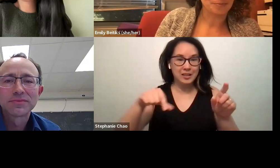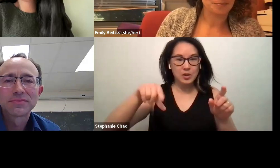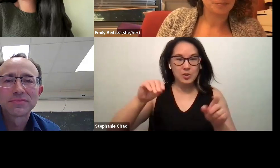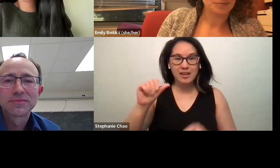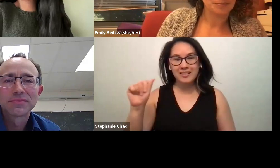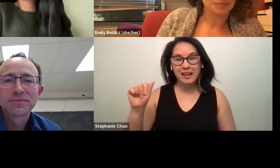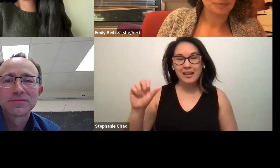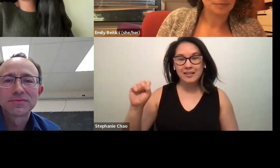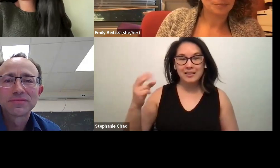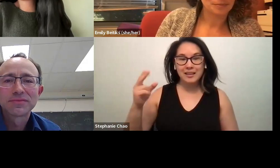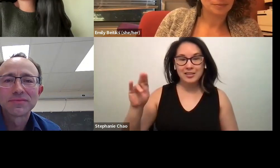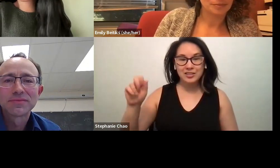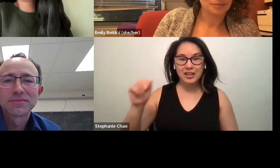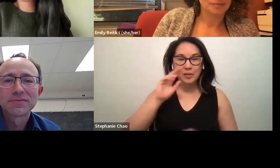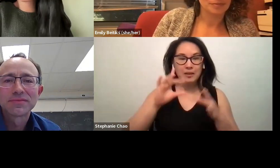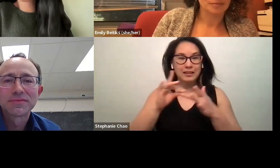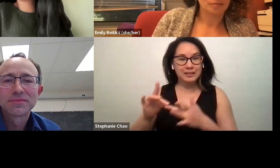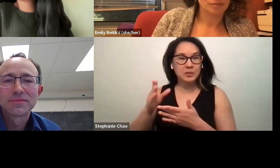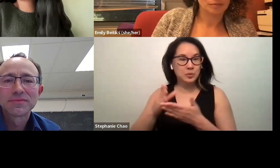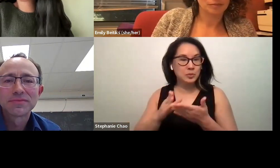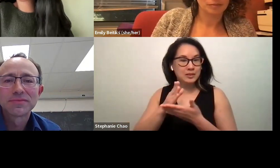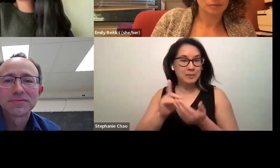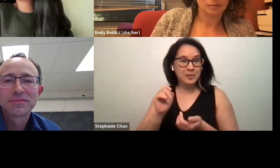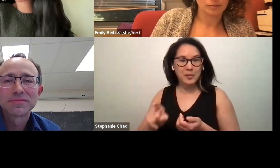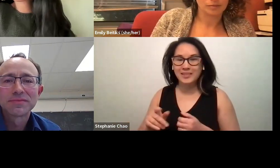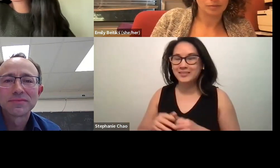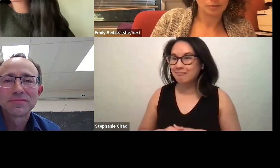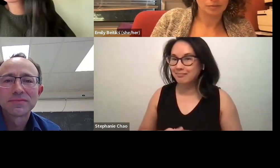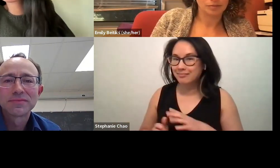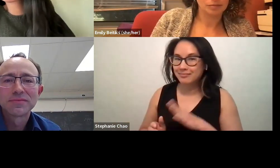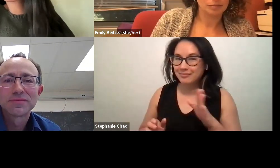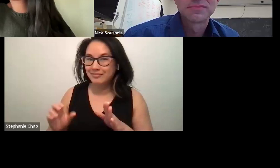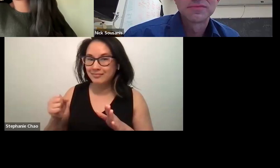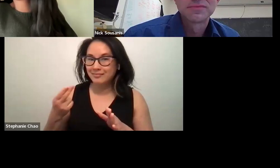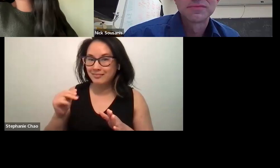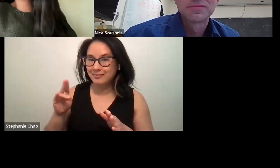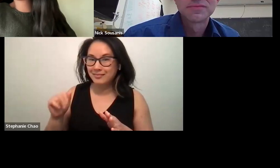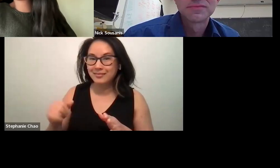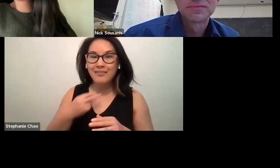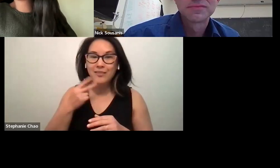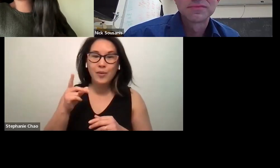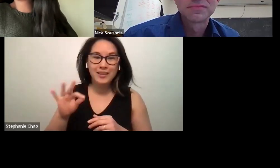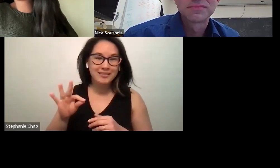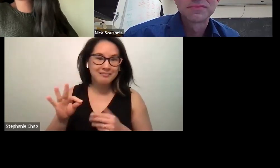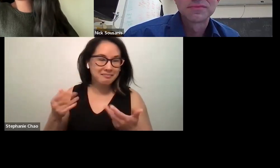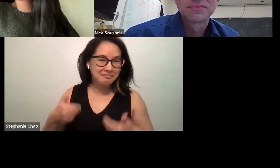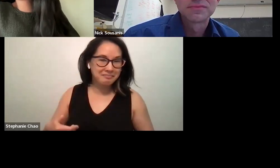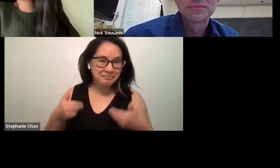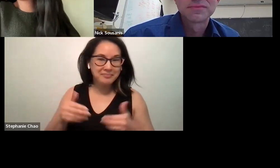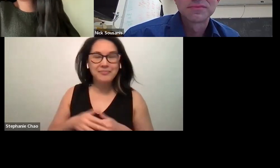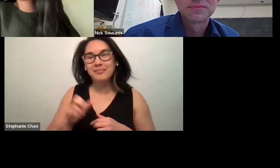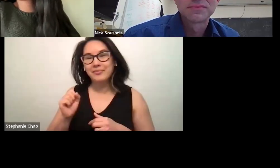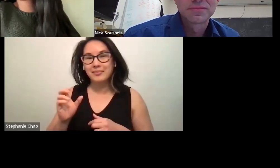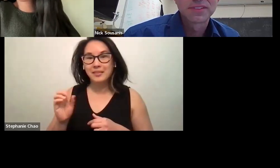Shayna. Yeah, so hello everyone. This is the voice of Shayna. The Q&A is on fire right